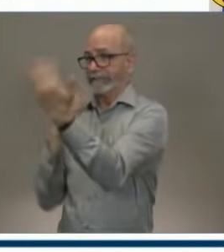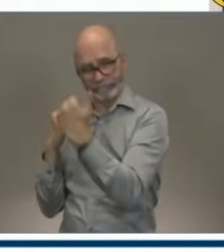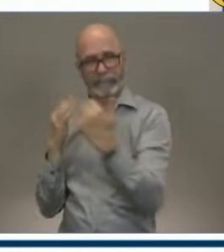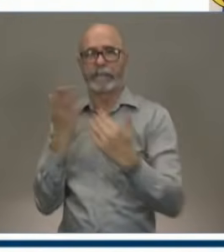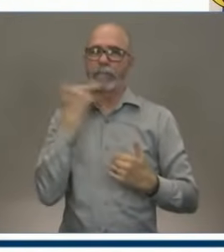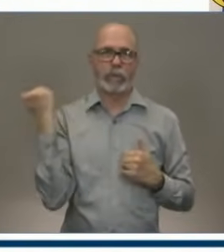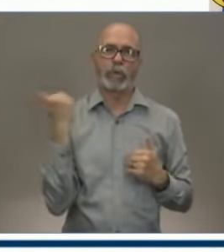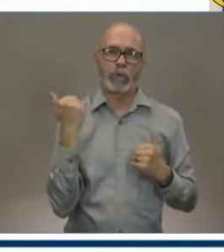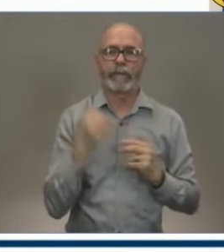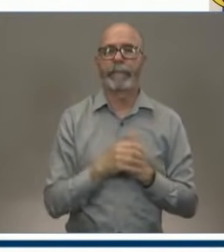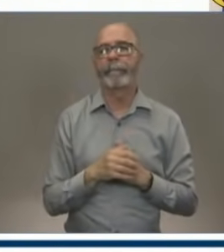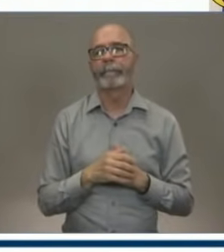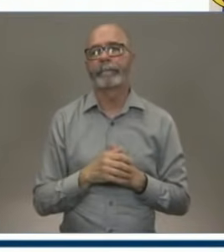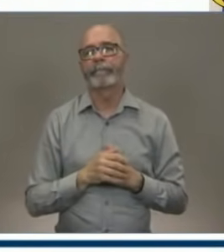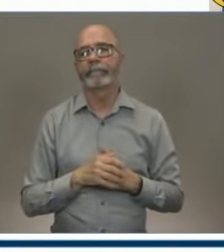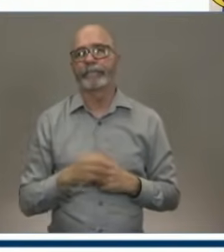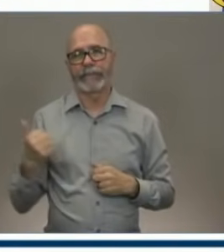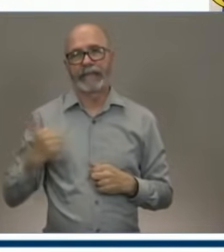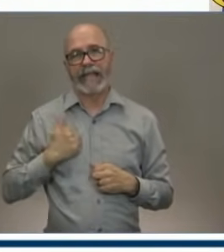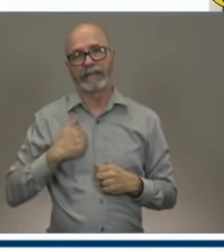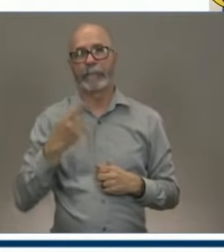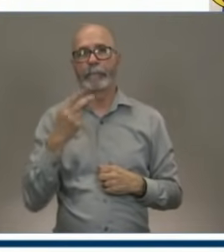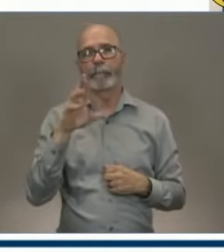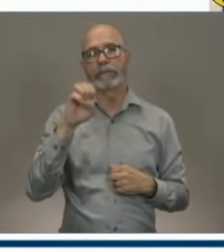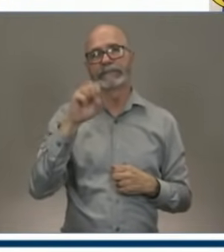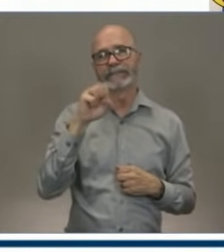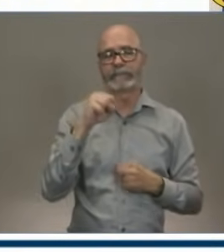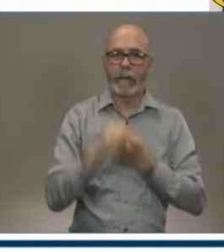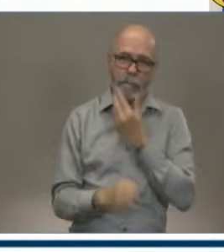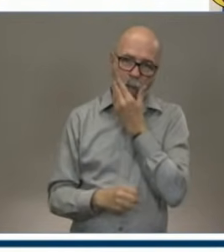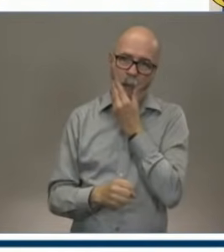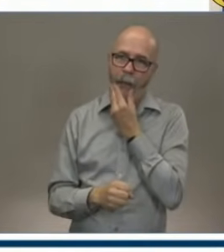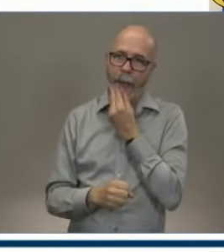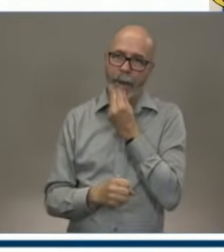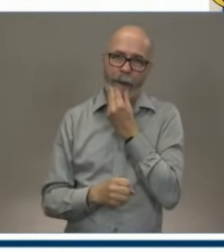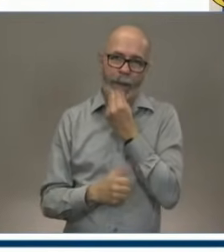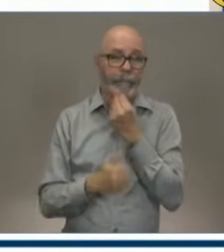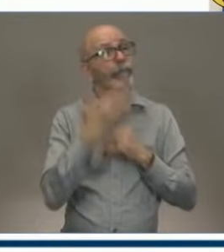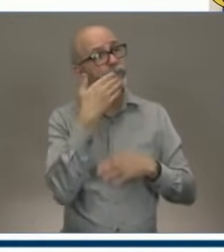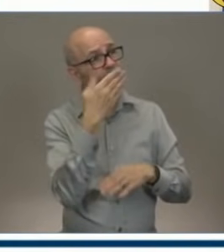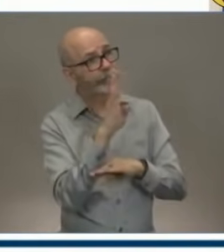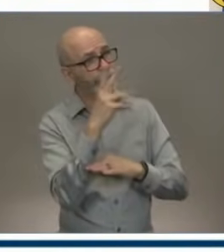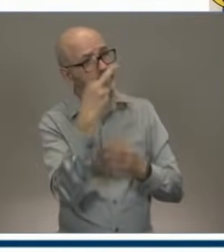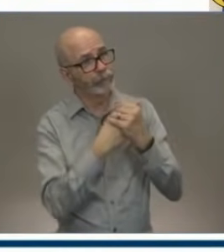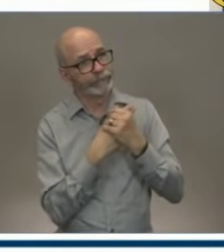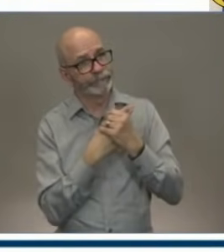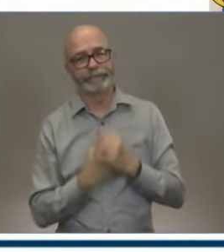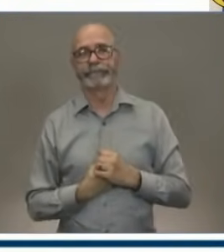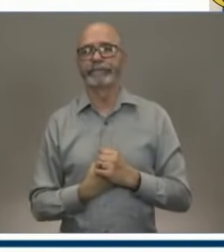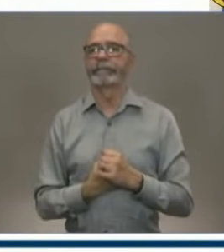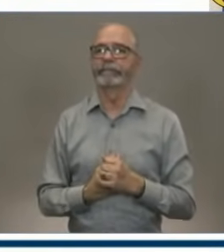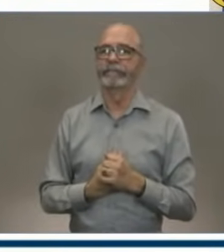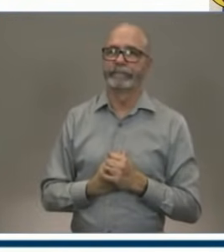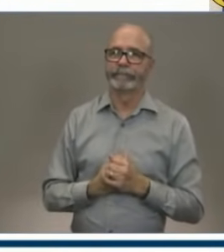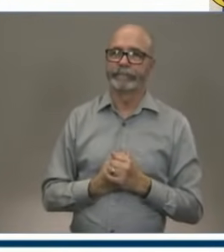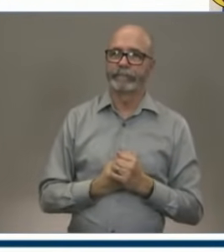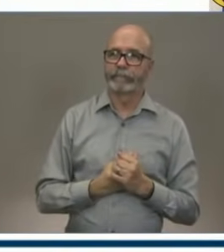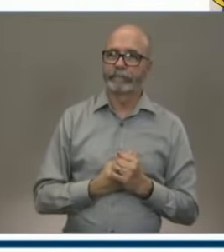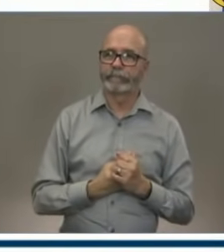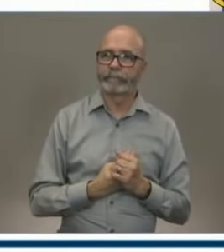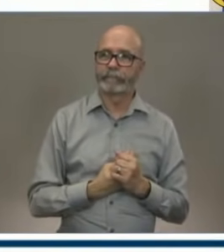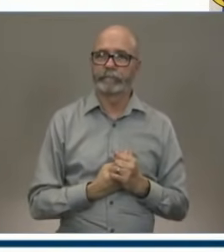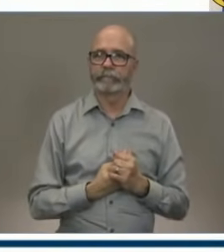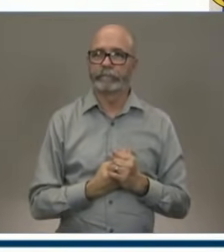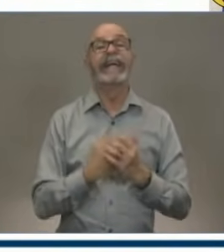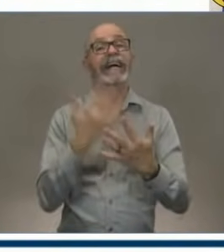Press. Good afternoon, Premier and Dr. Strang. The East Coast Prison Justice